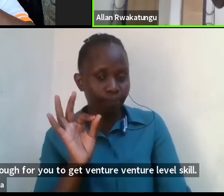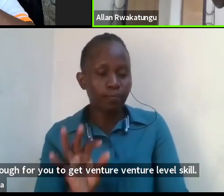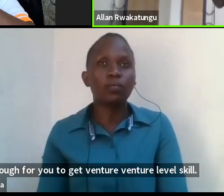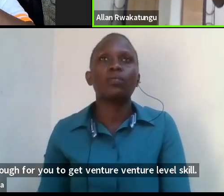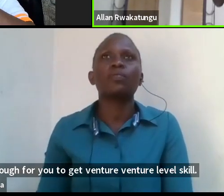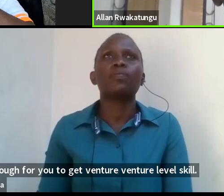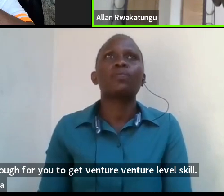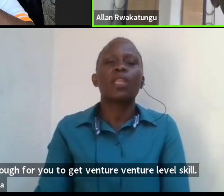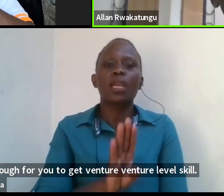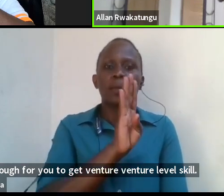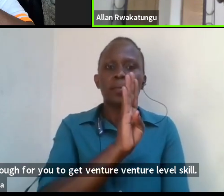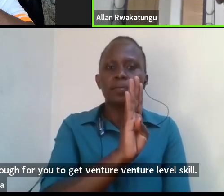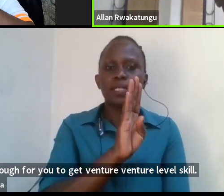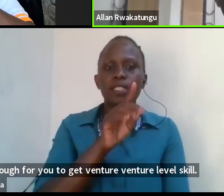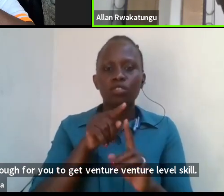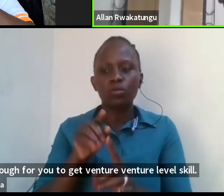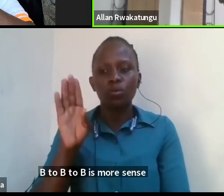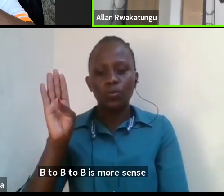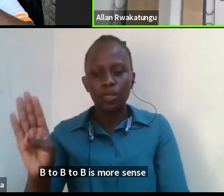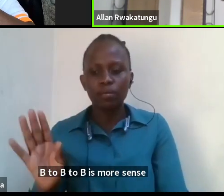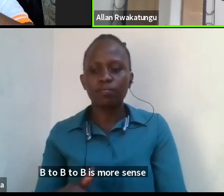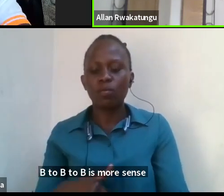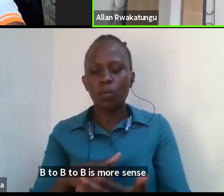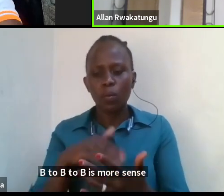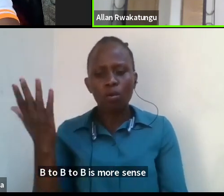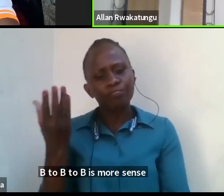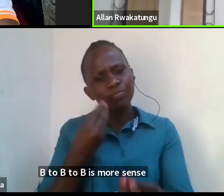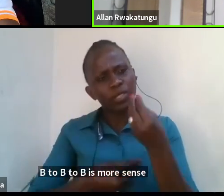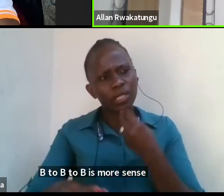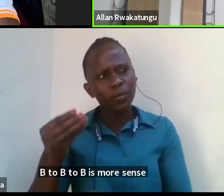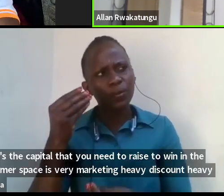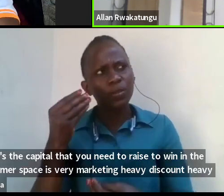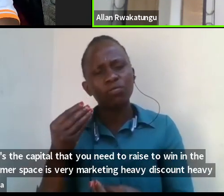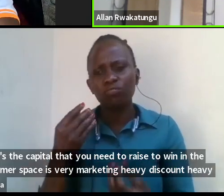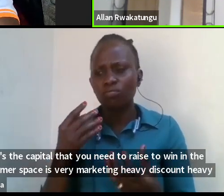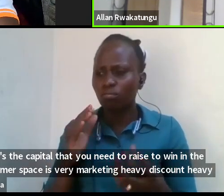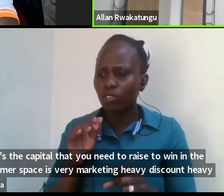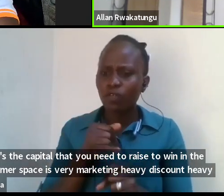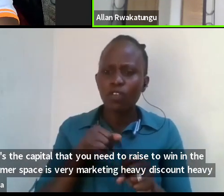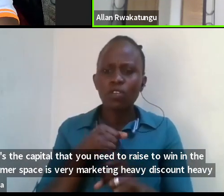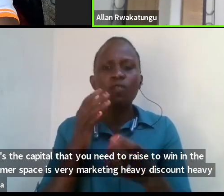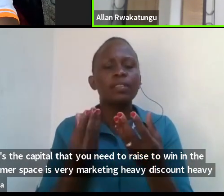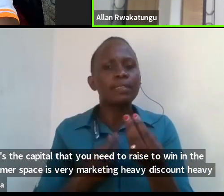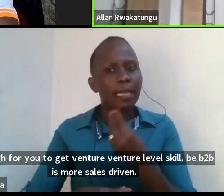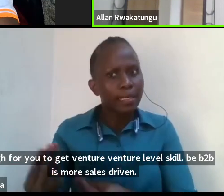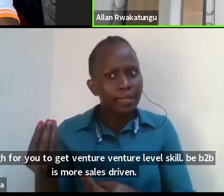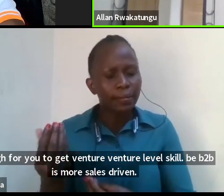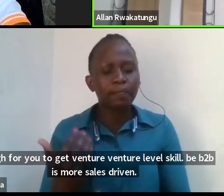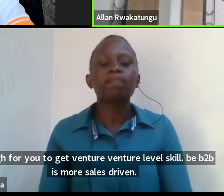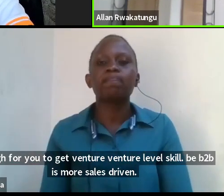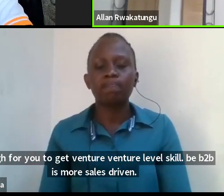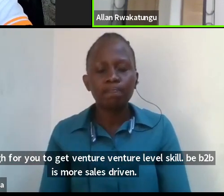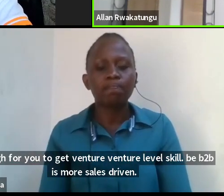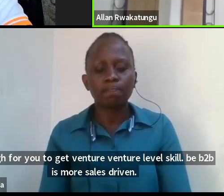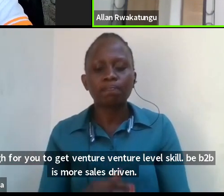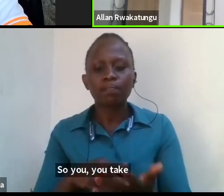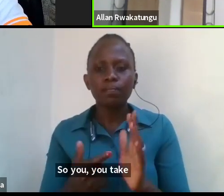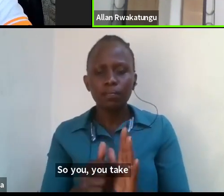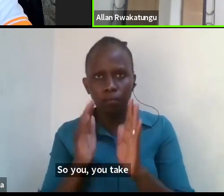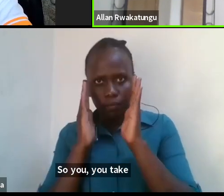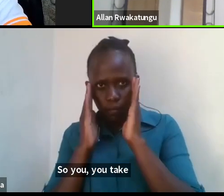B2B is more sales driven. So you target a